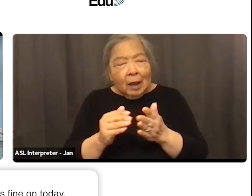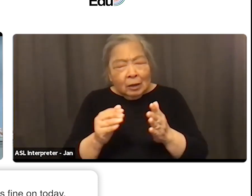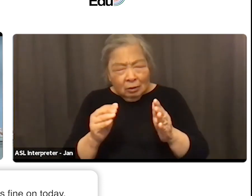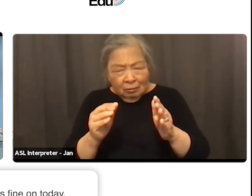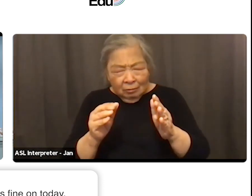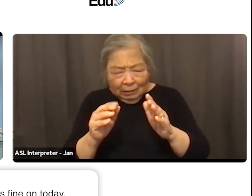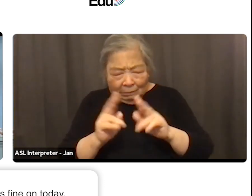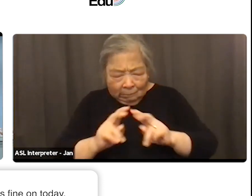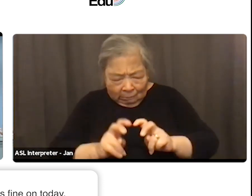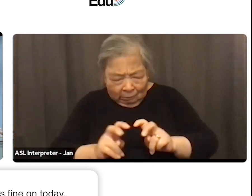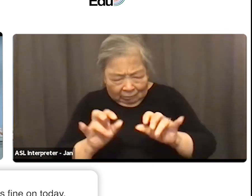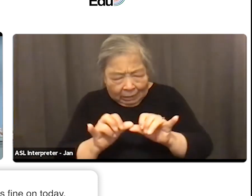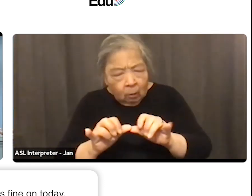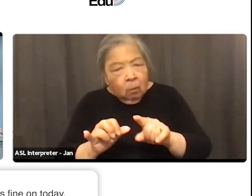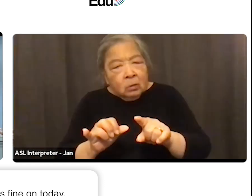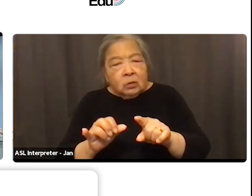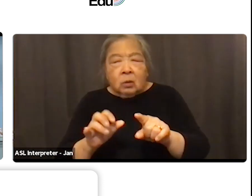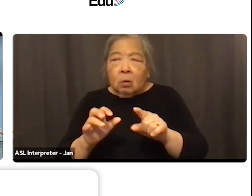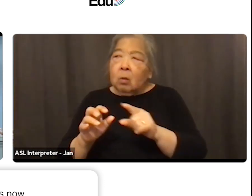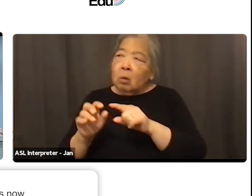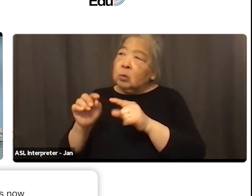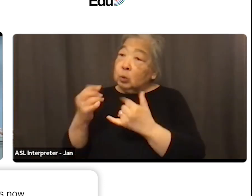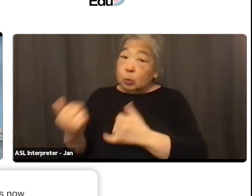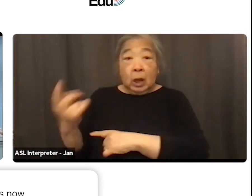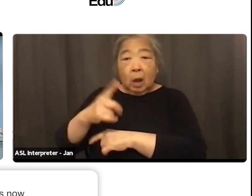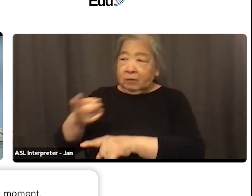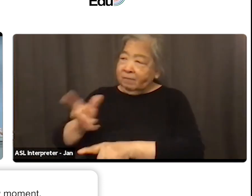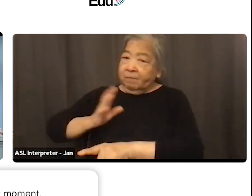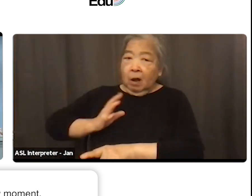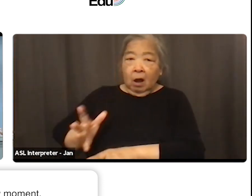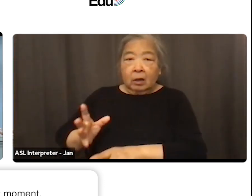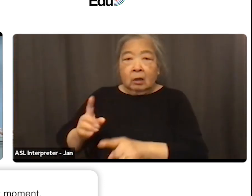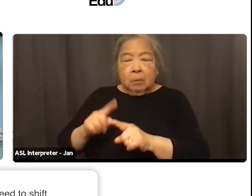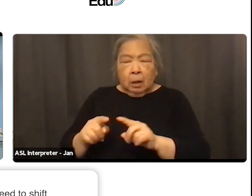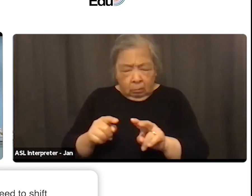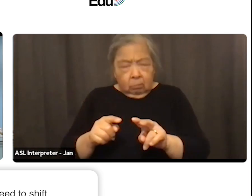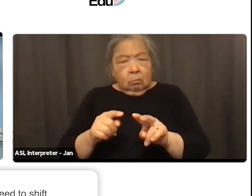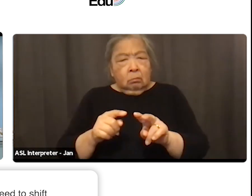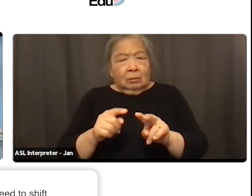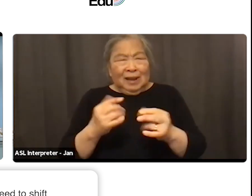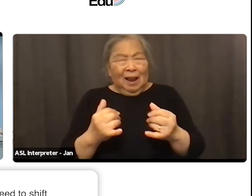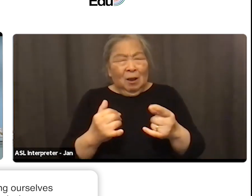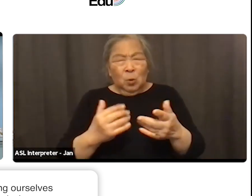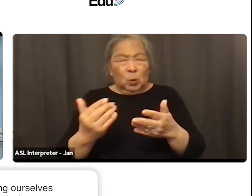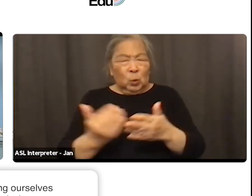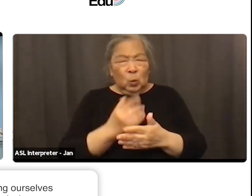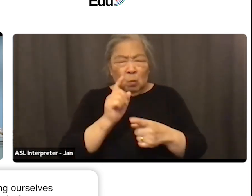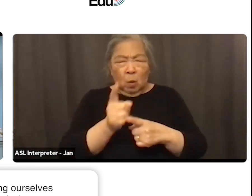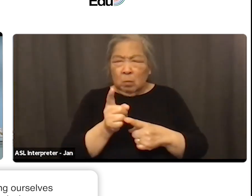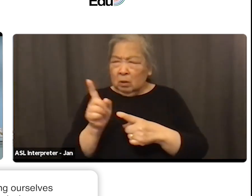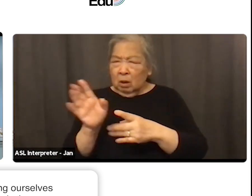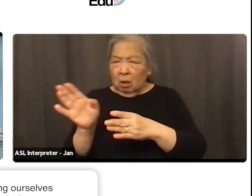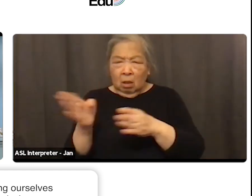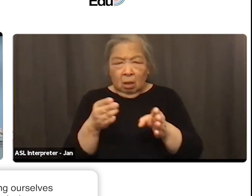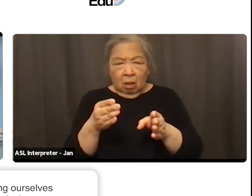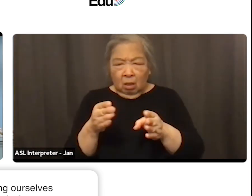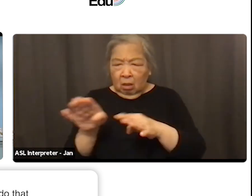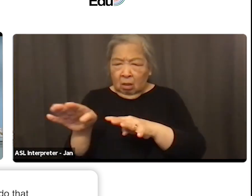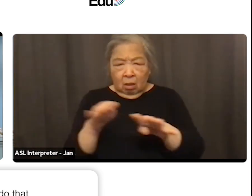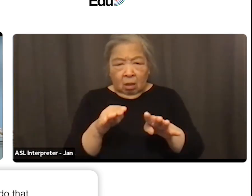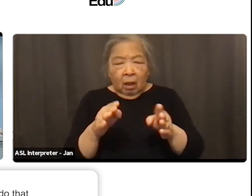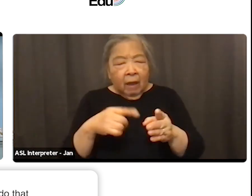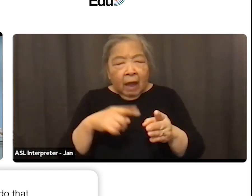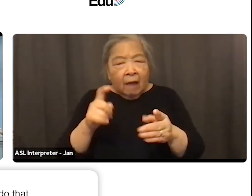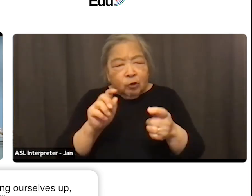acknowledgement that this was fine on today. It's now a new moment and I need to shift, and giving ourselves permission